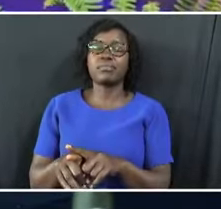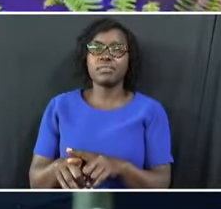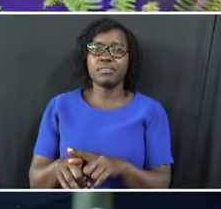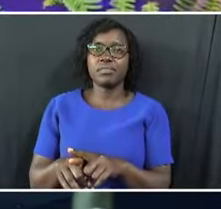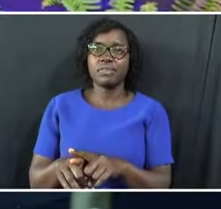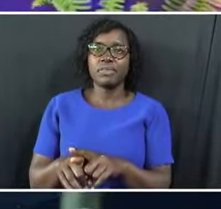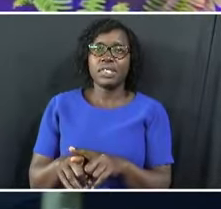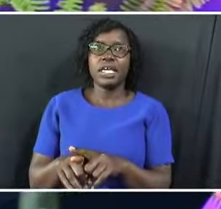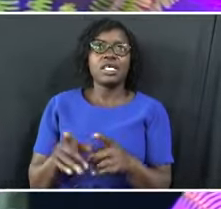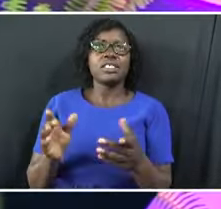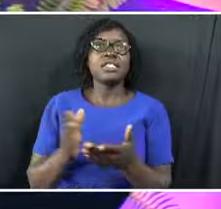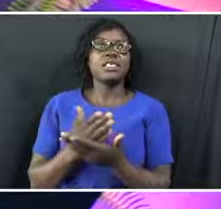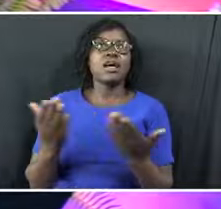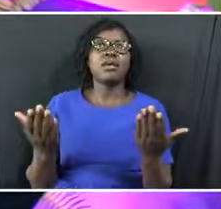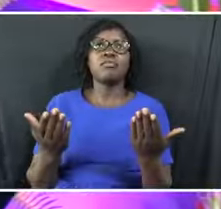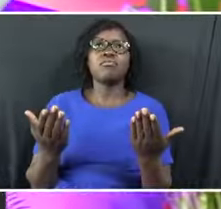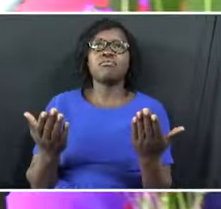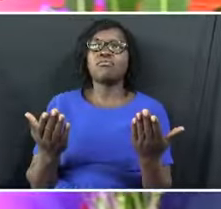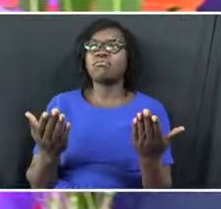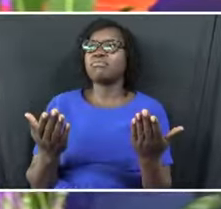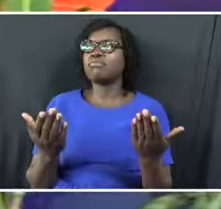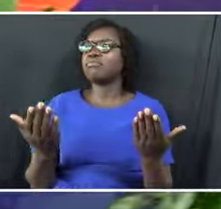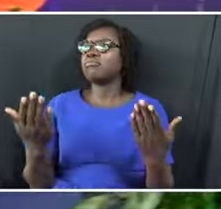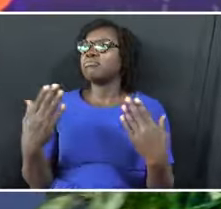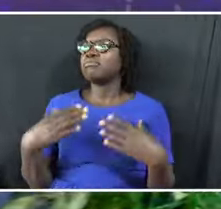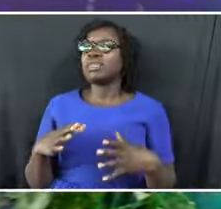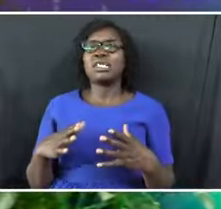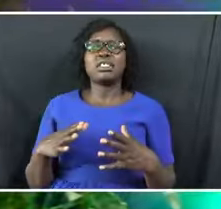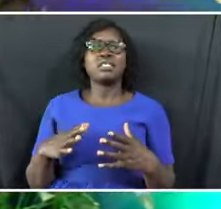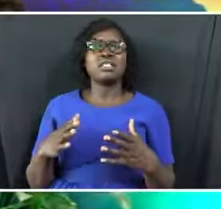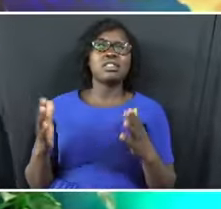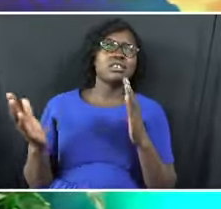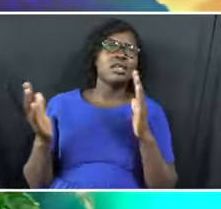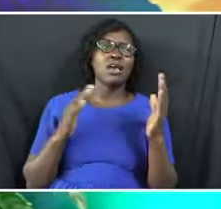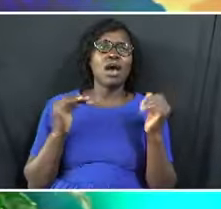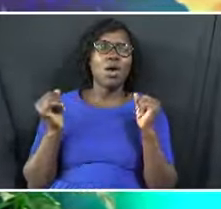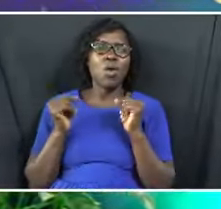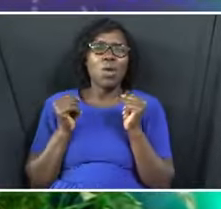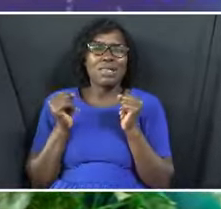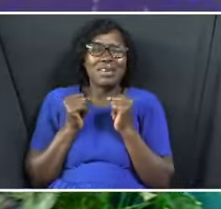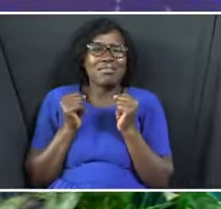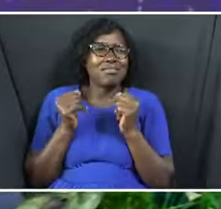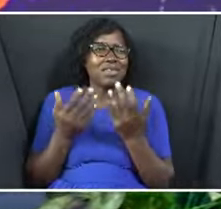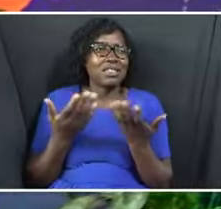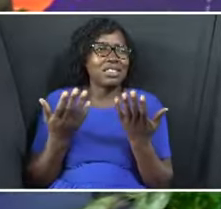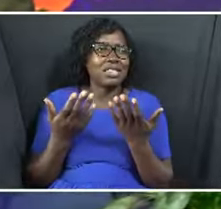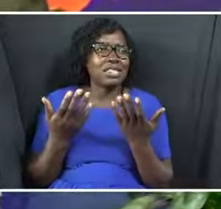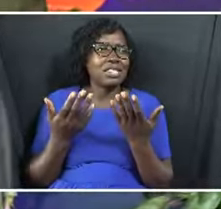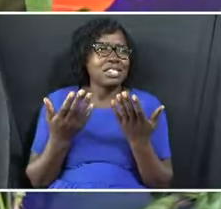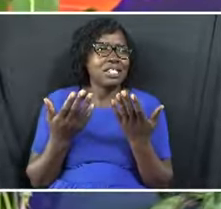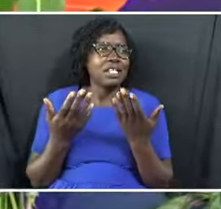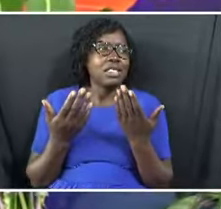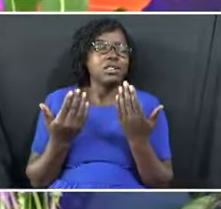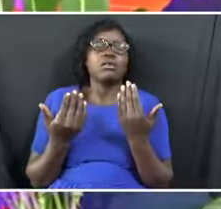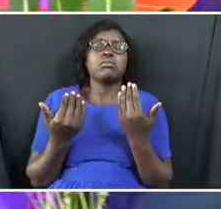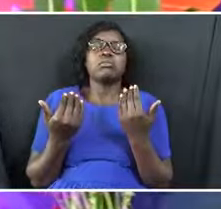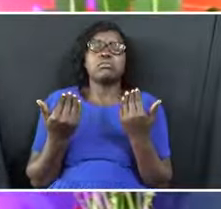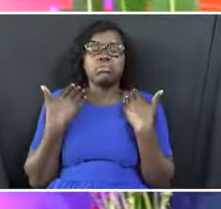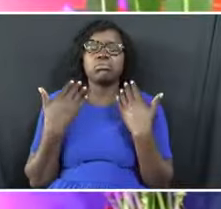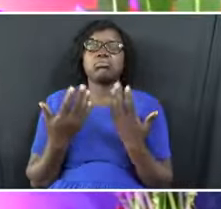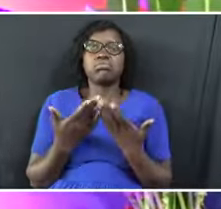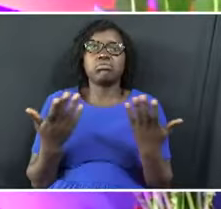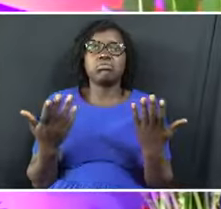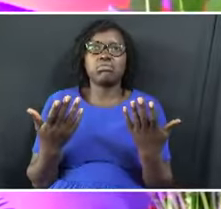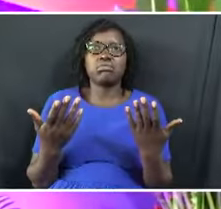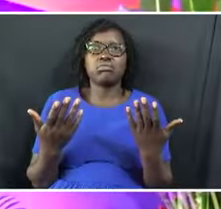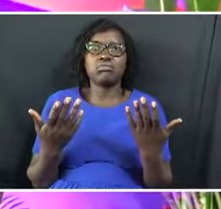know, there are some weather. I don't expect somebody to doze off and make sure your neighbor is safe, that he doesn't break off his